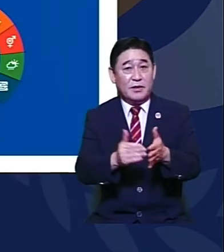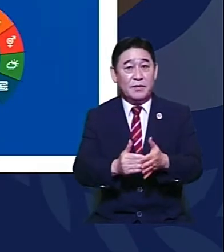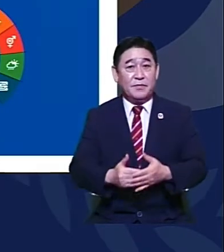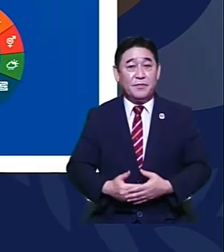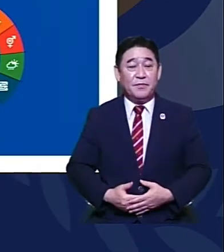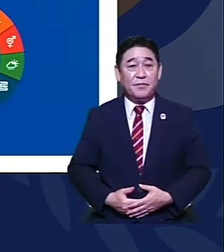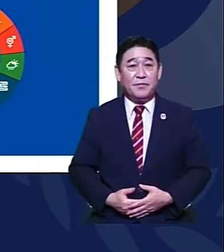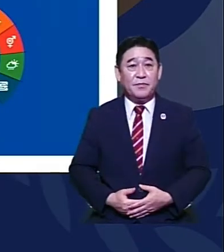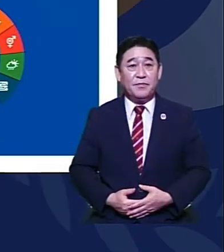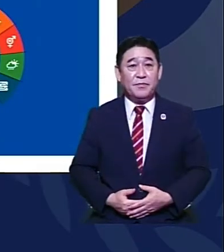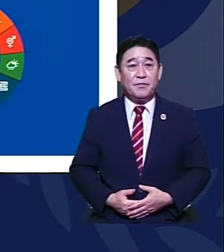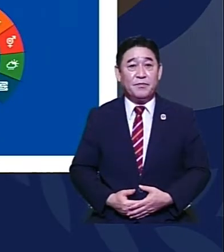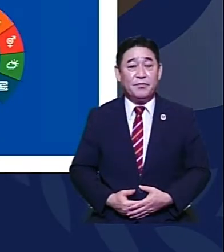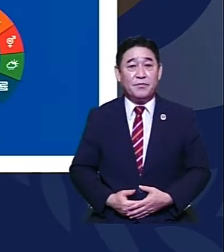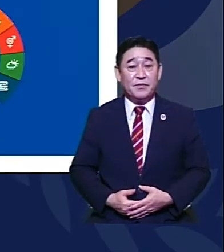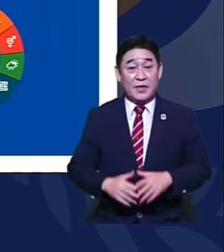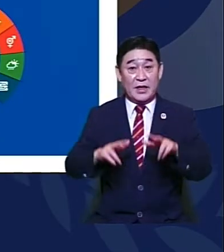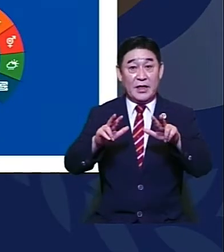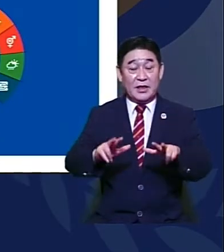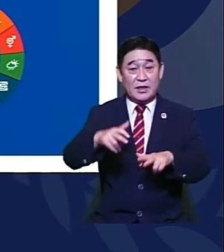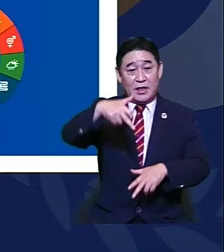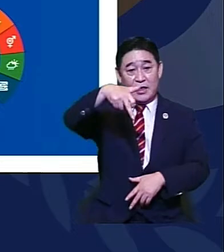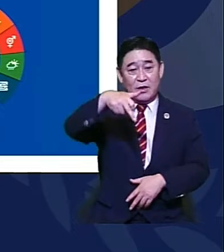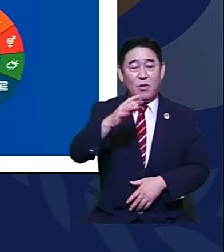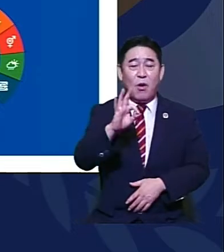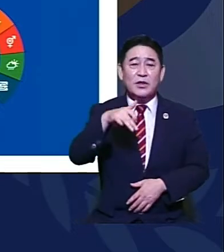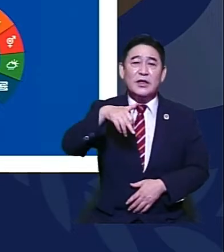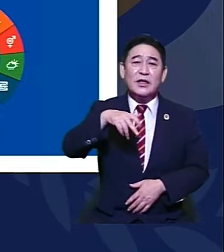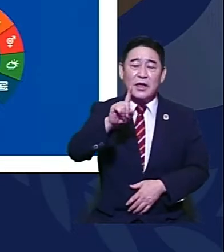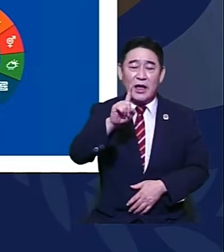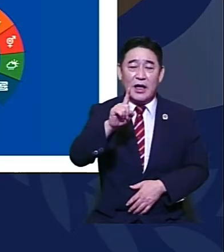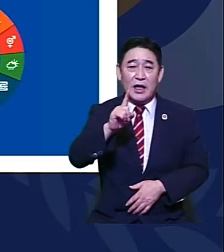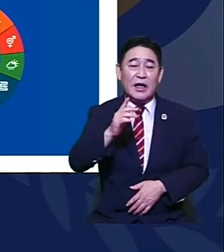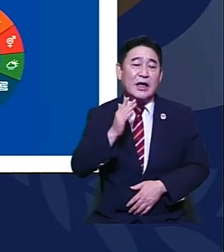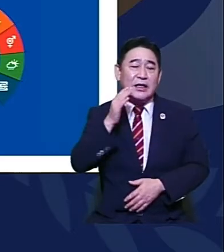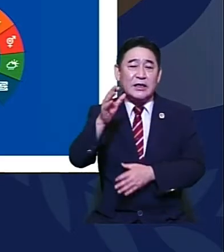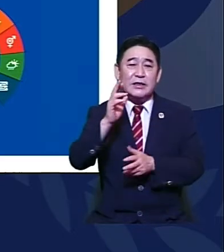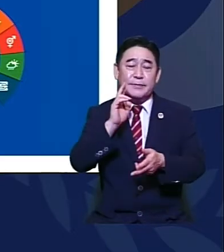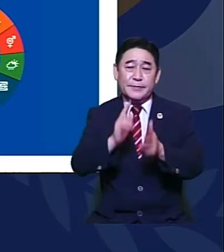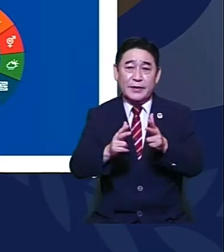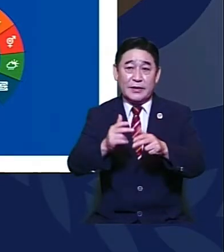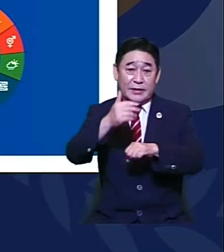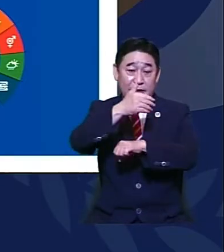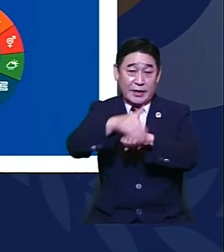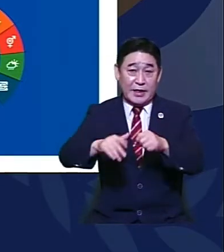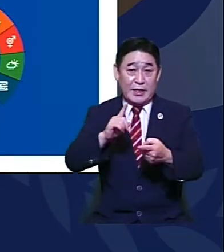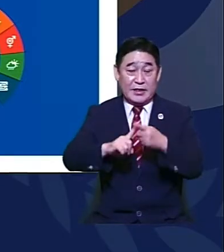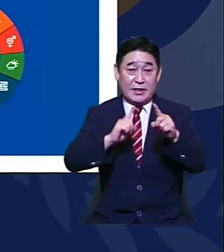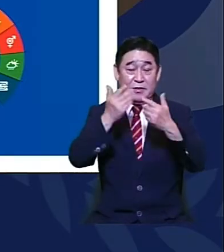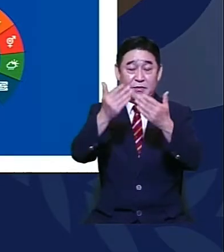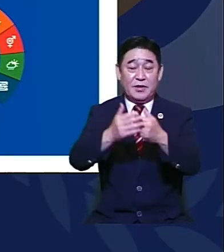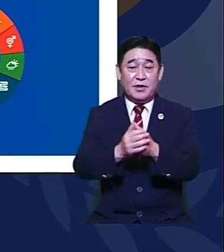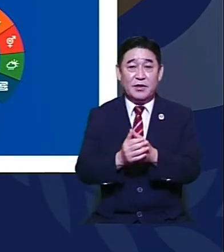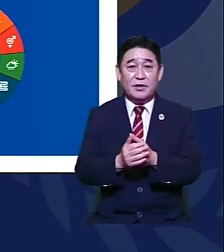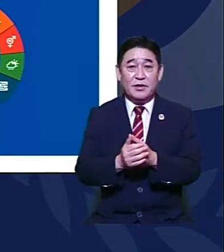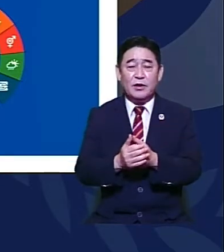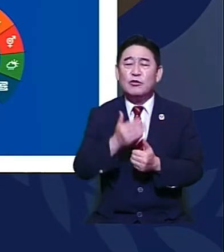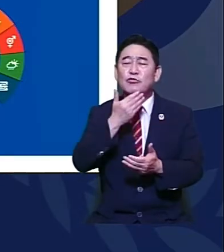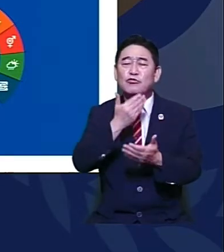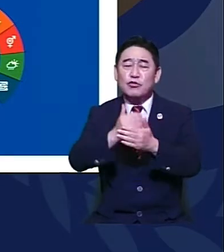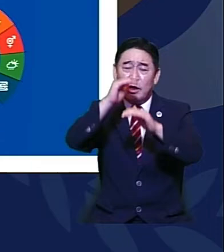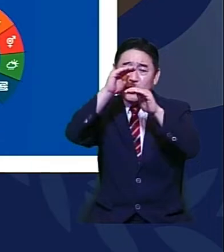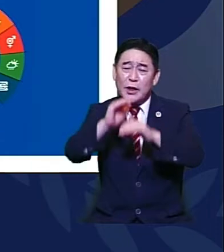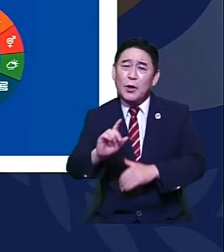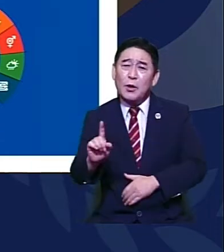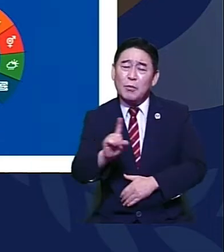Now, let me introduce KOICA's Green New Deal ODA. The bottom line is that KOICA is